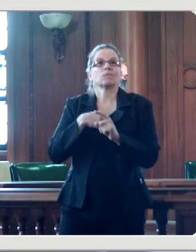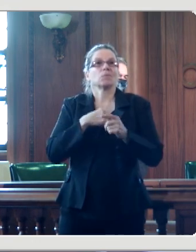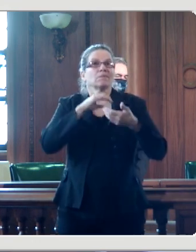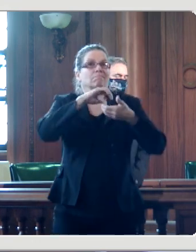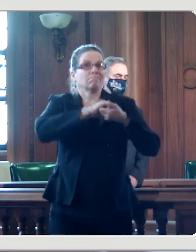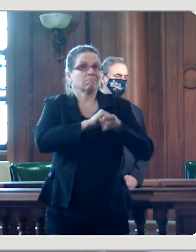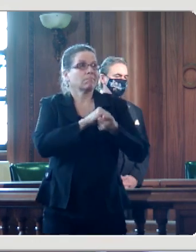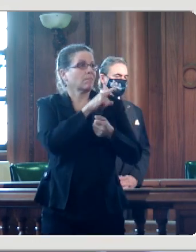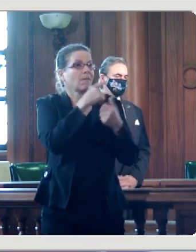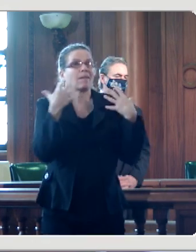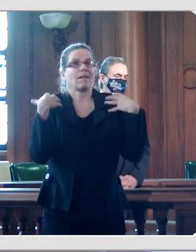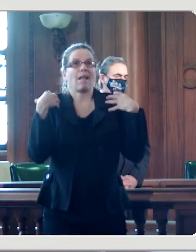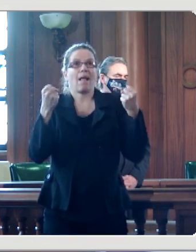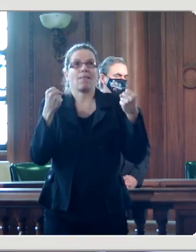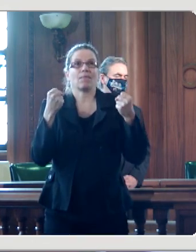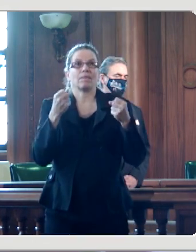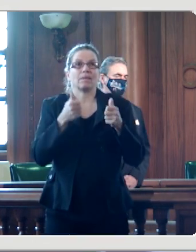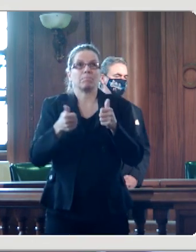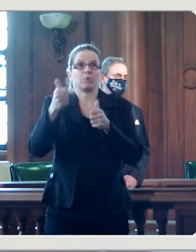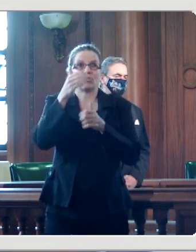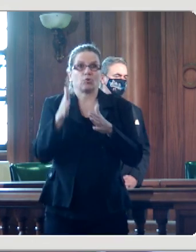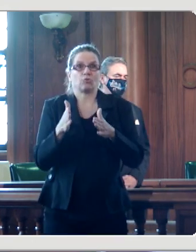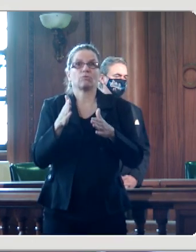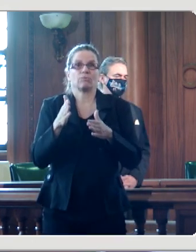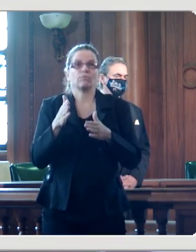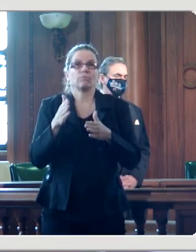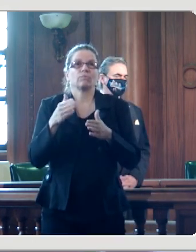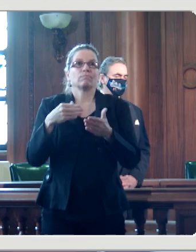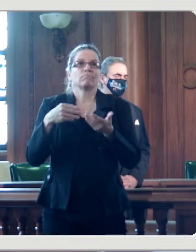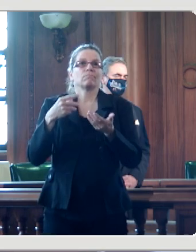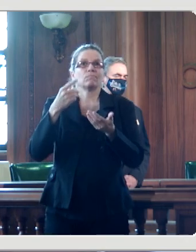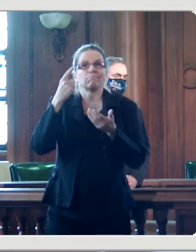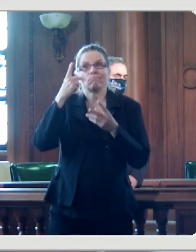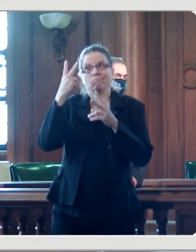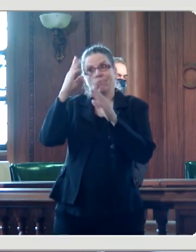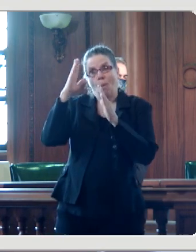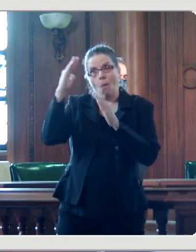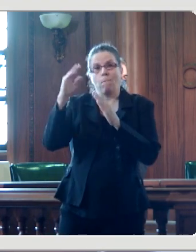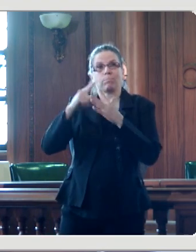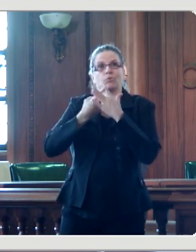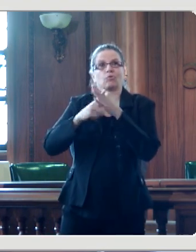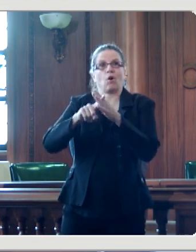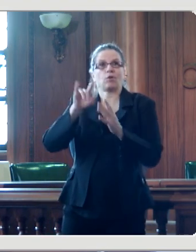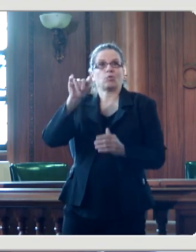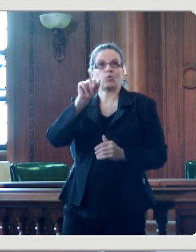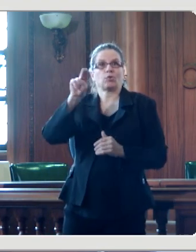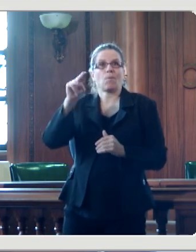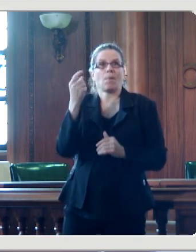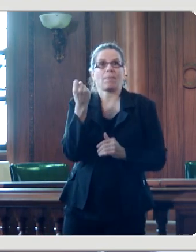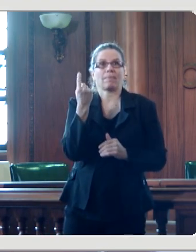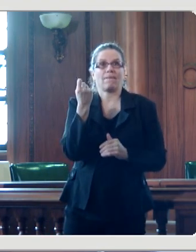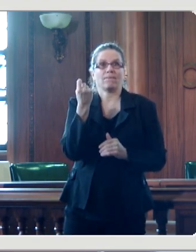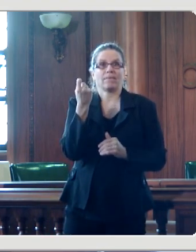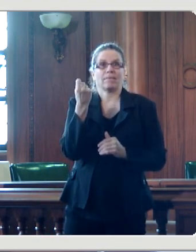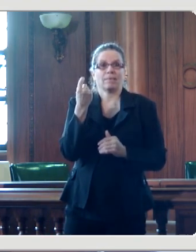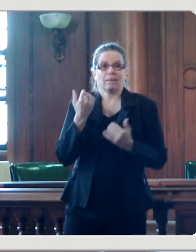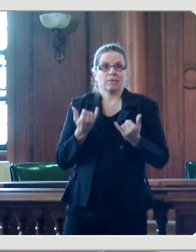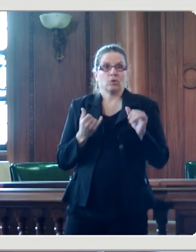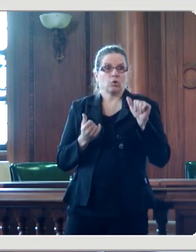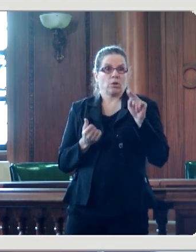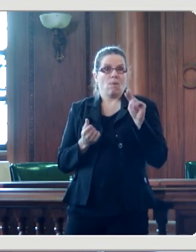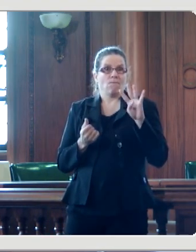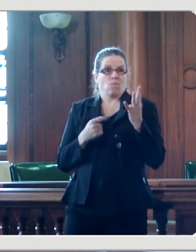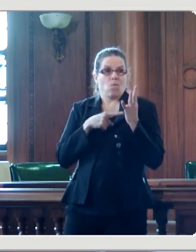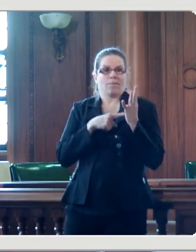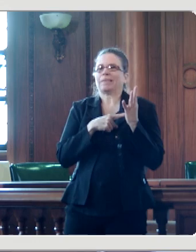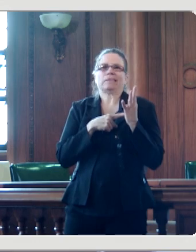sports going January 11th, so there is a little delay in that. And that would be basketball and swimming. Wrestling has